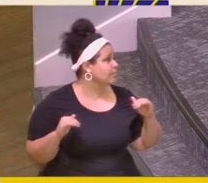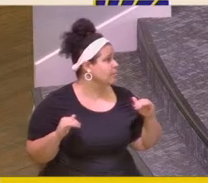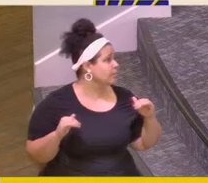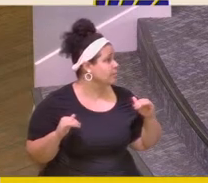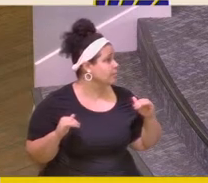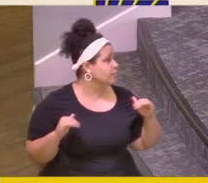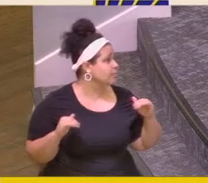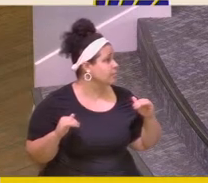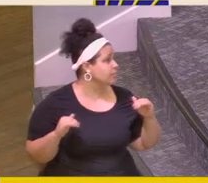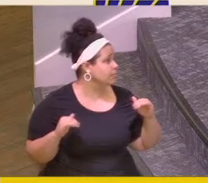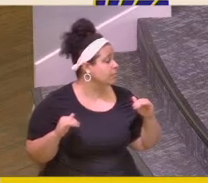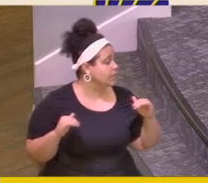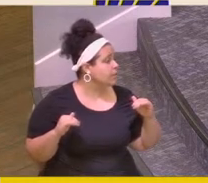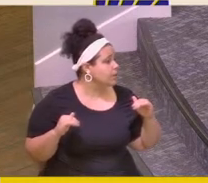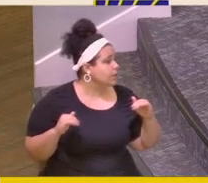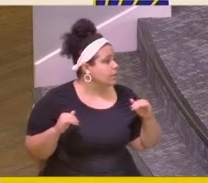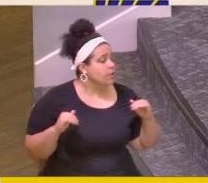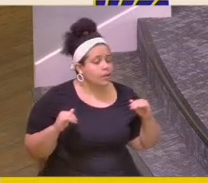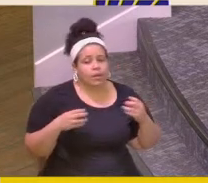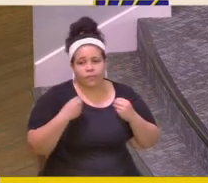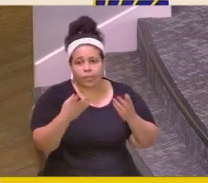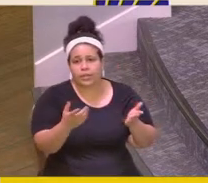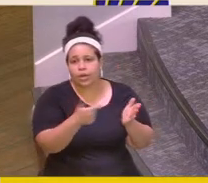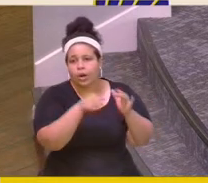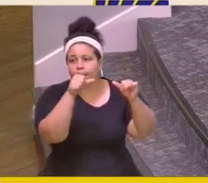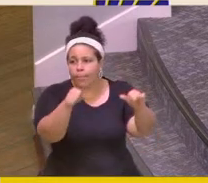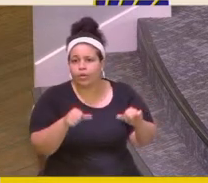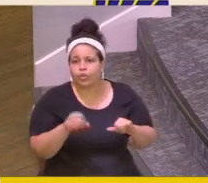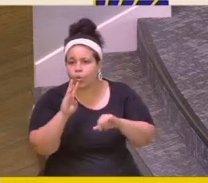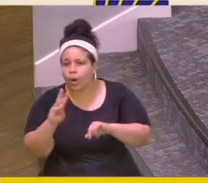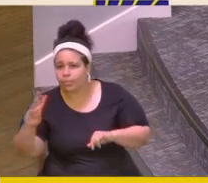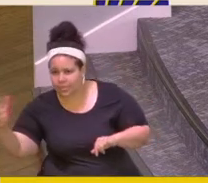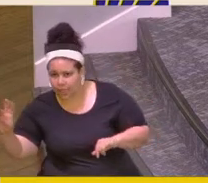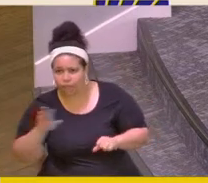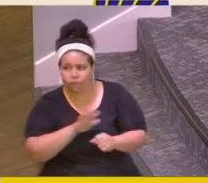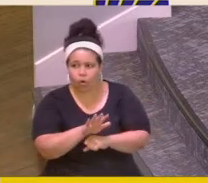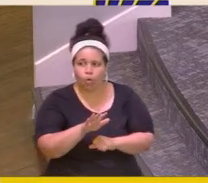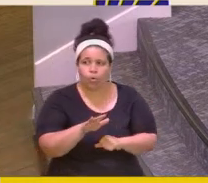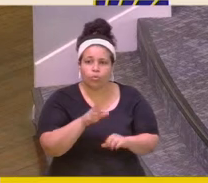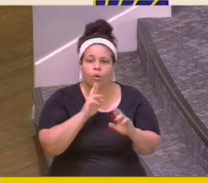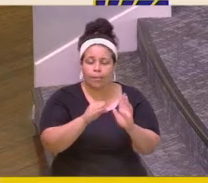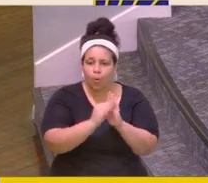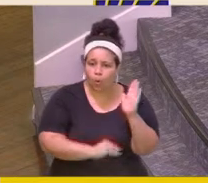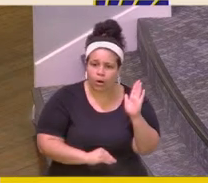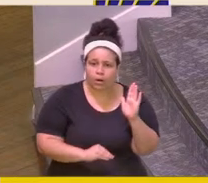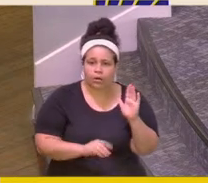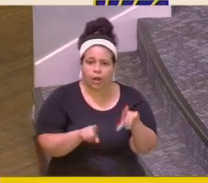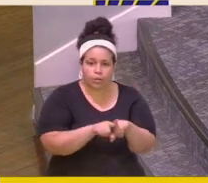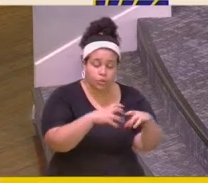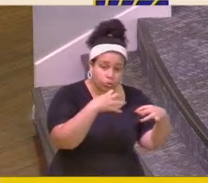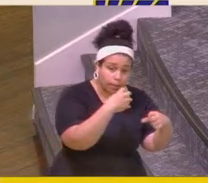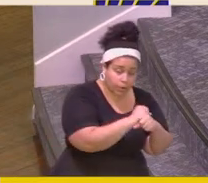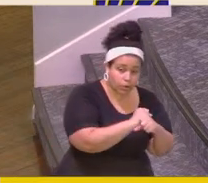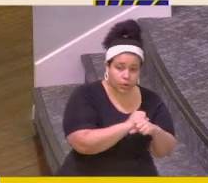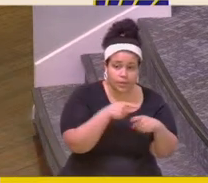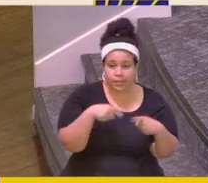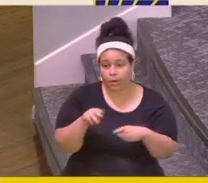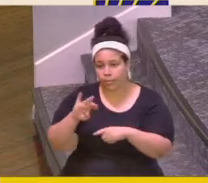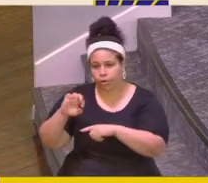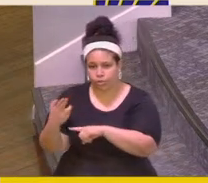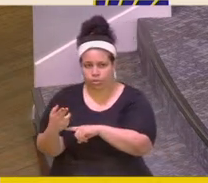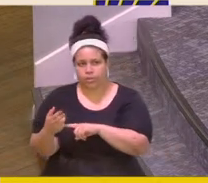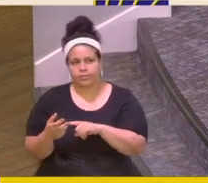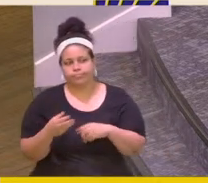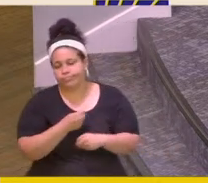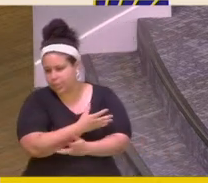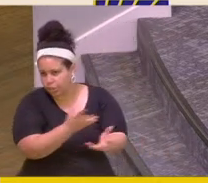this information was posted to the website, the full report as well as a summary, in March, so reviewing and sharing the